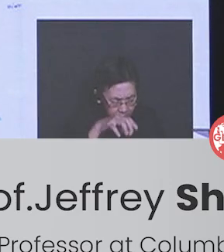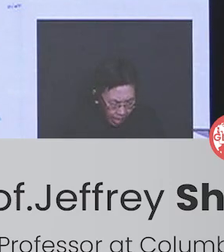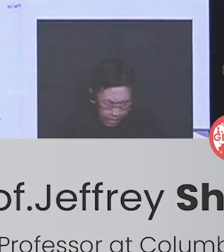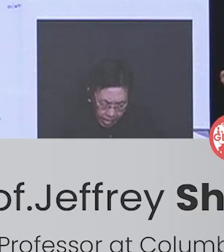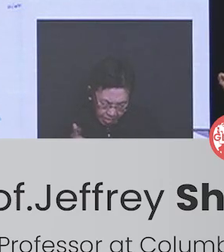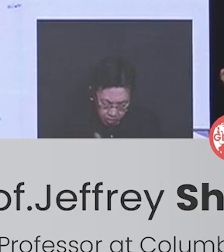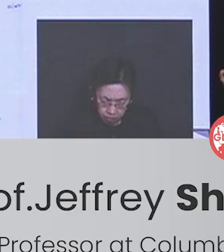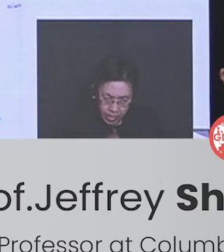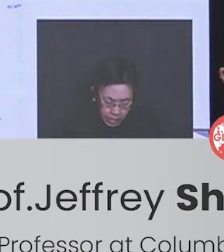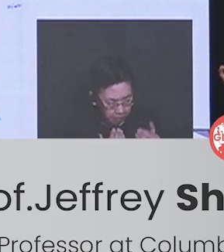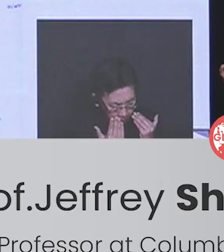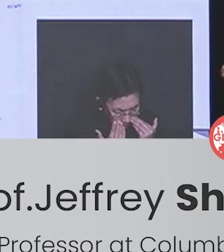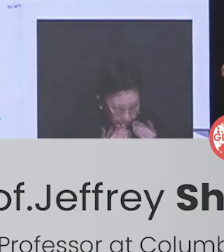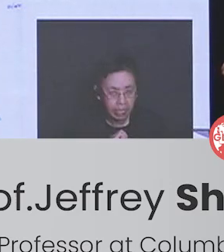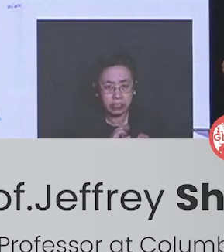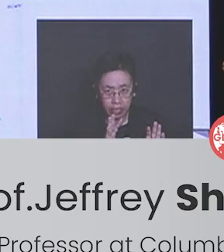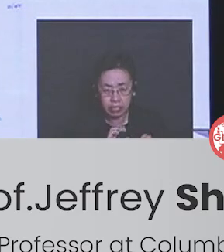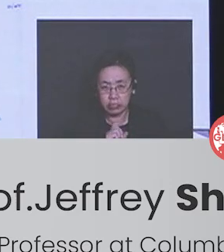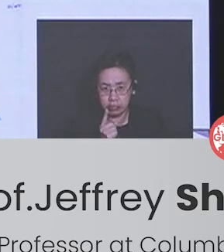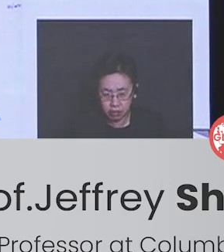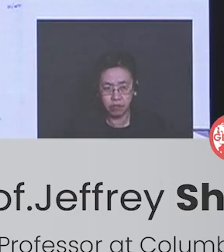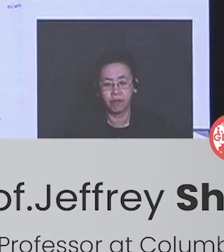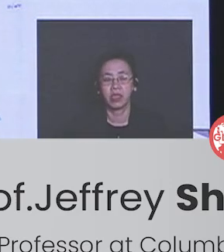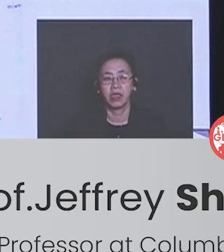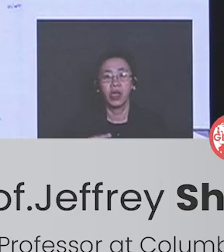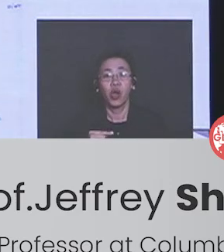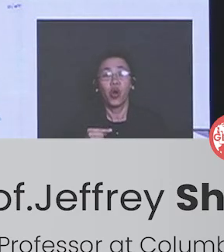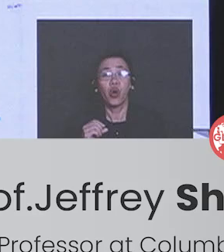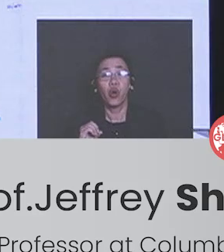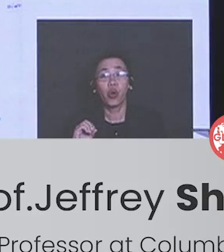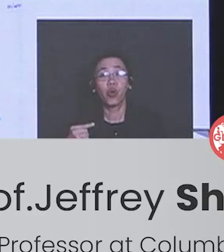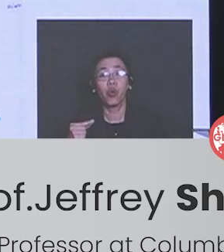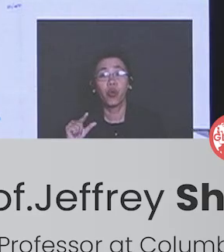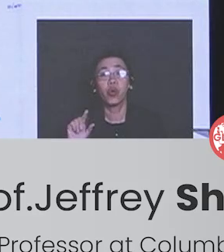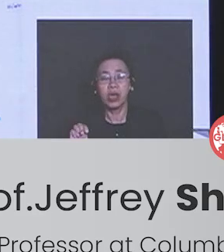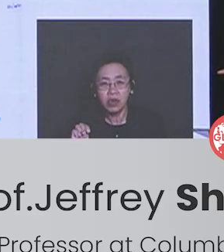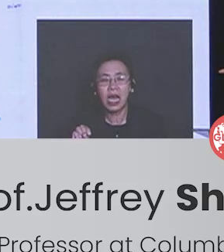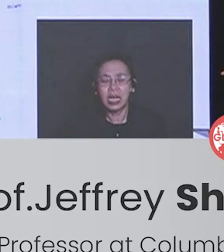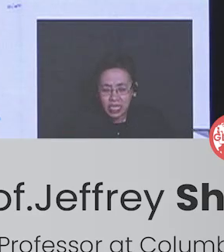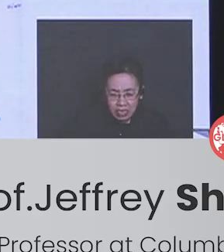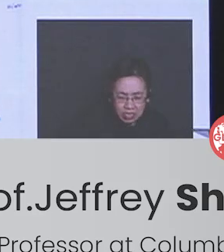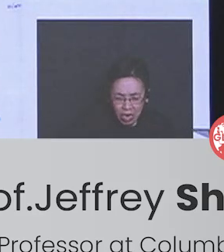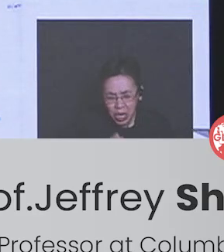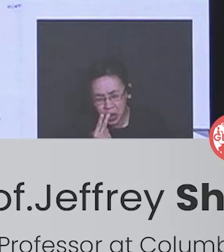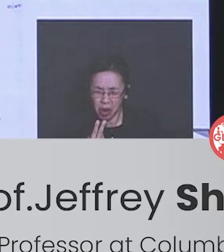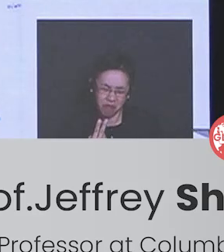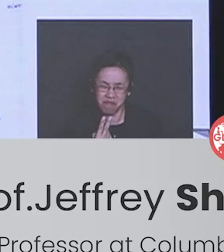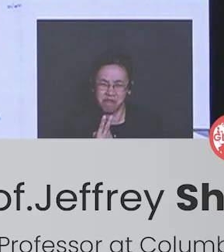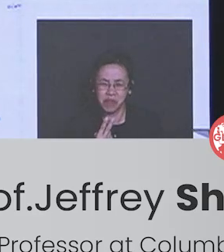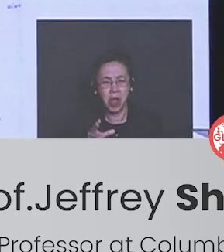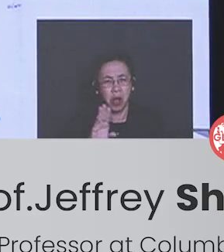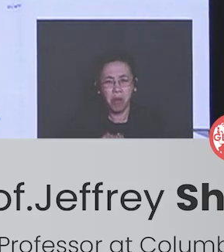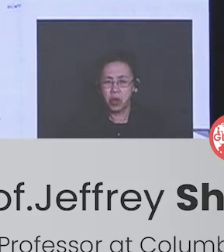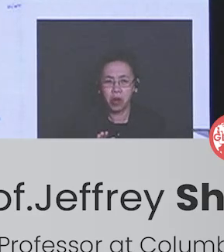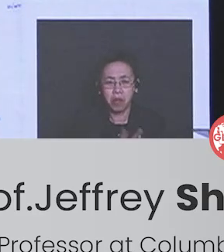from a Google Street View. And a lot of my students cheat. I said, did you actually go there? You see the little Google